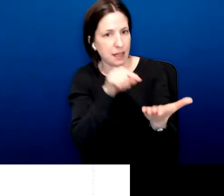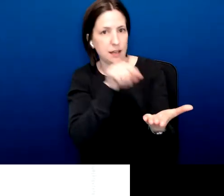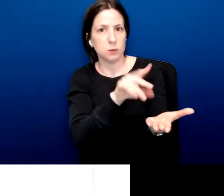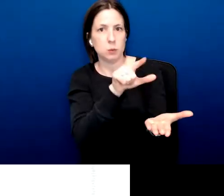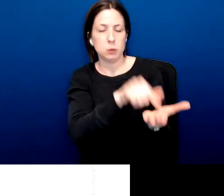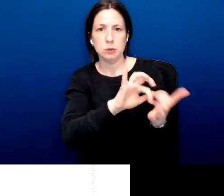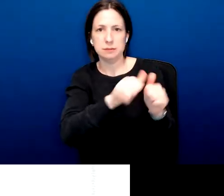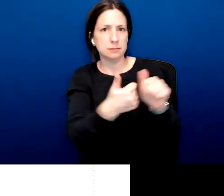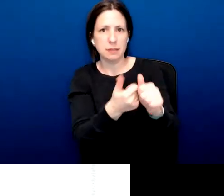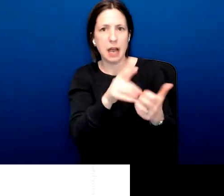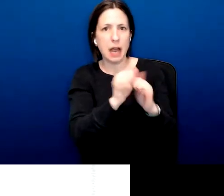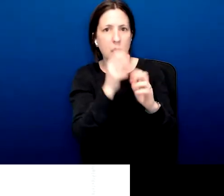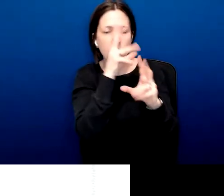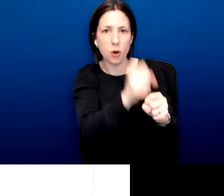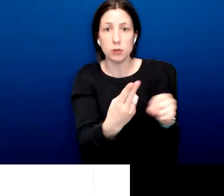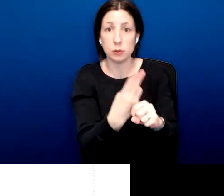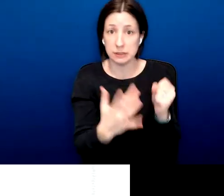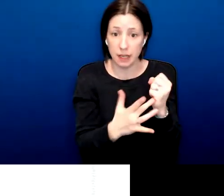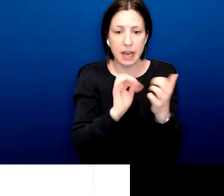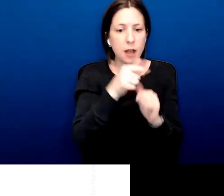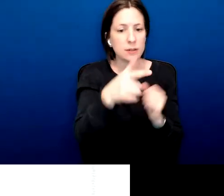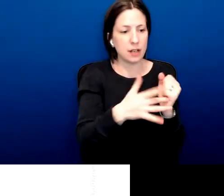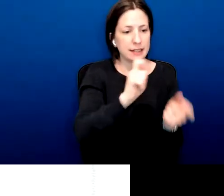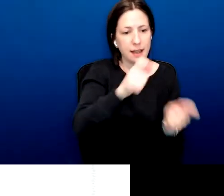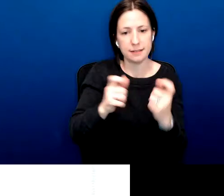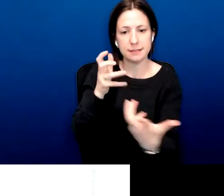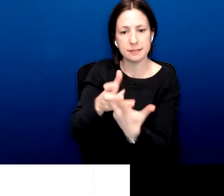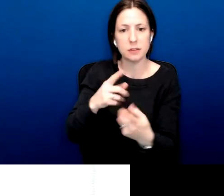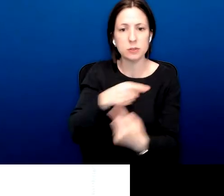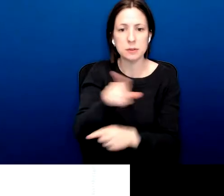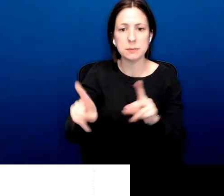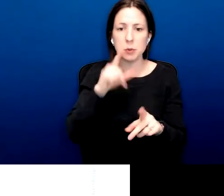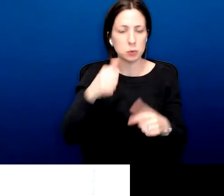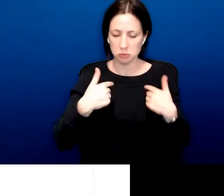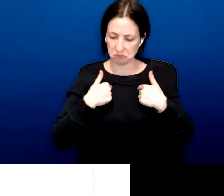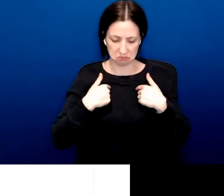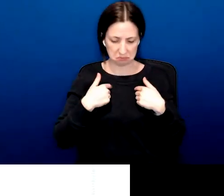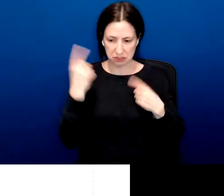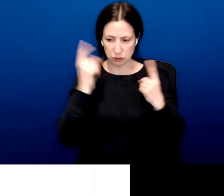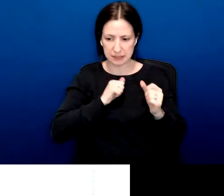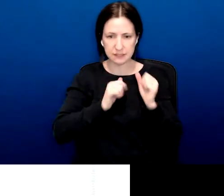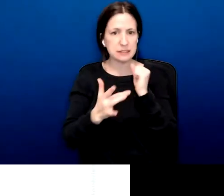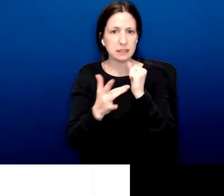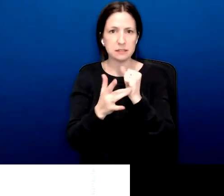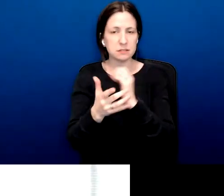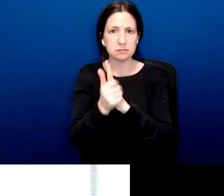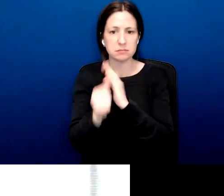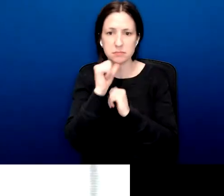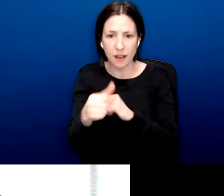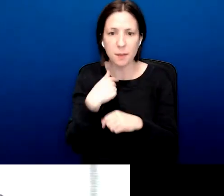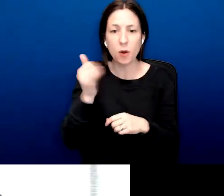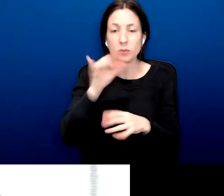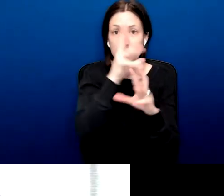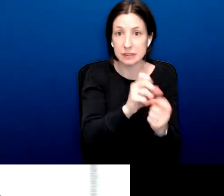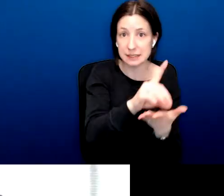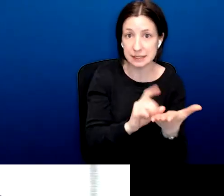technology, and how technology can be adapted to those who wouldn't consider themselves technically proficient. I'm also intrigued in design because for me,